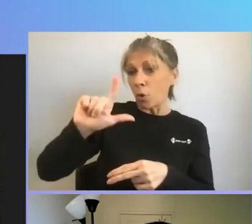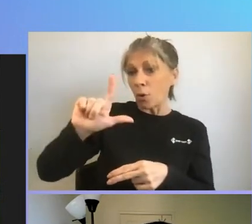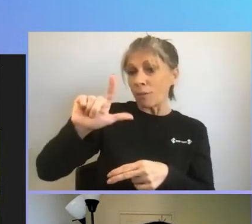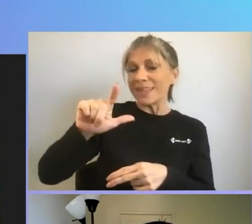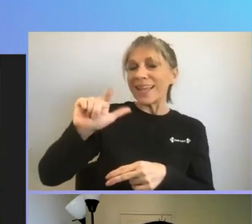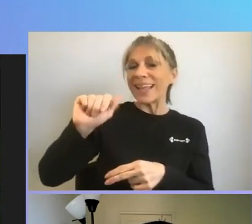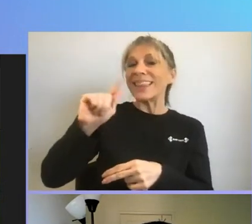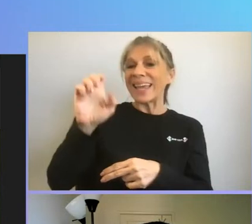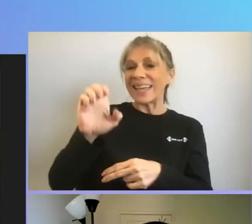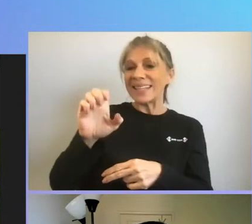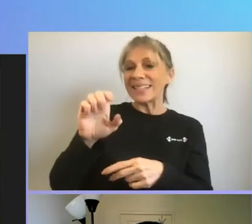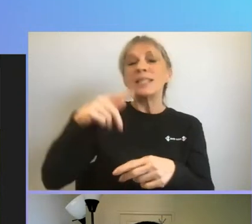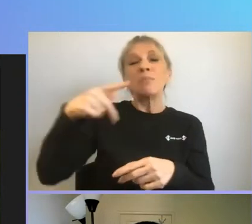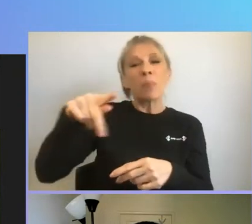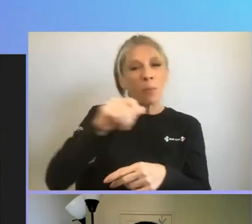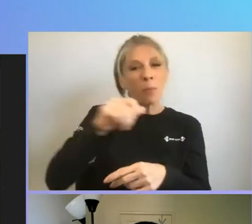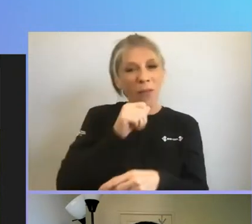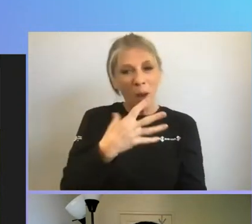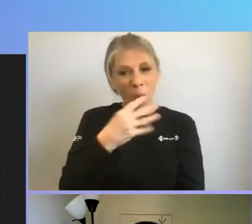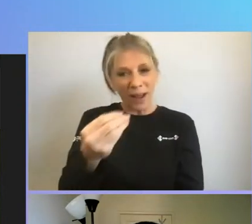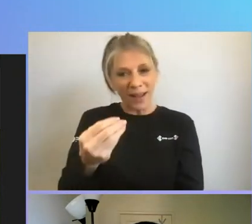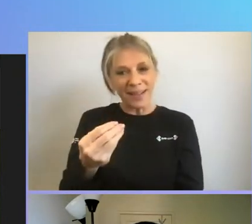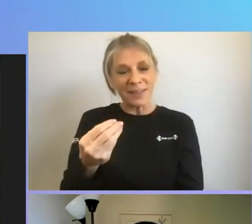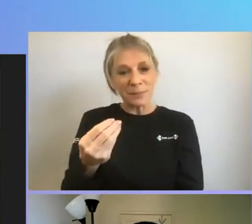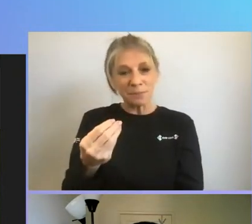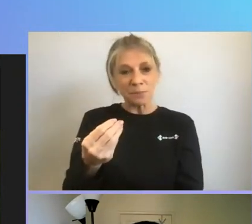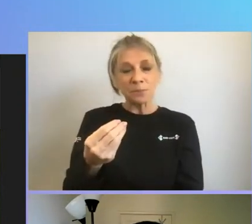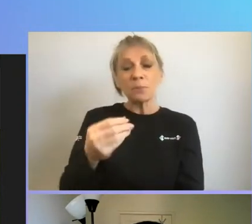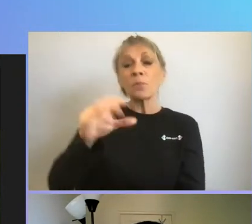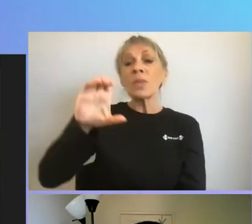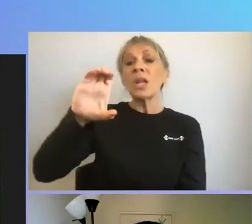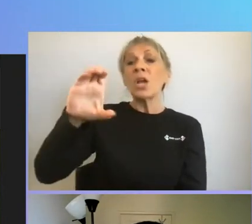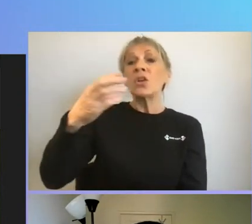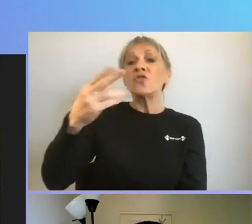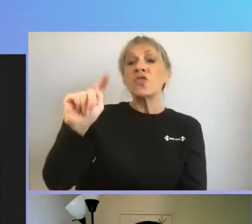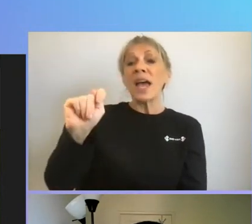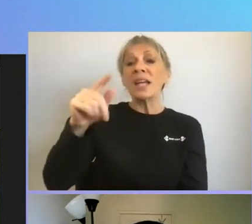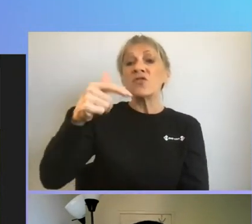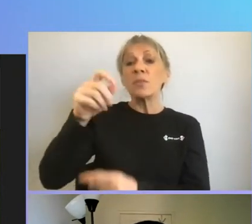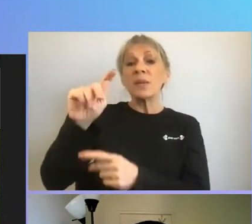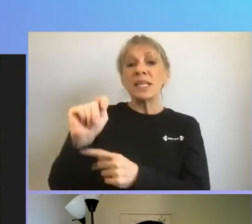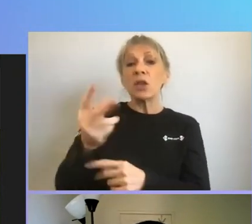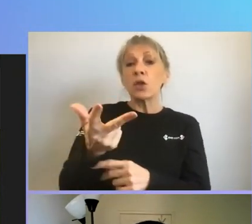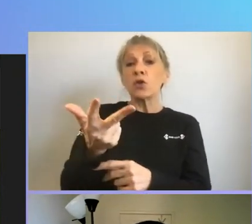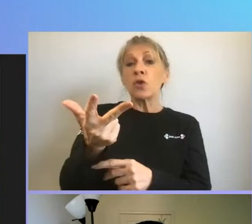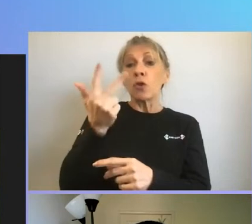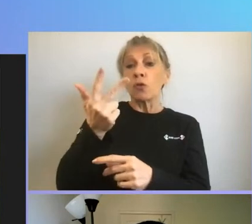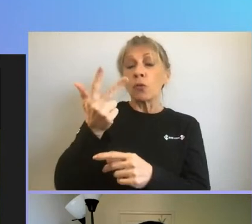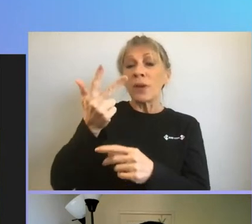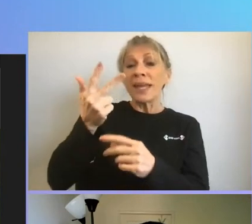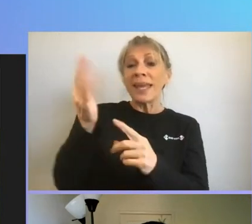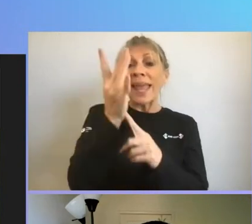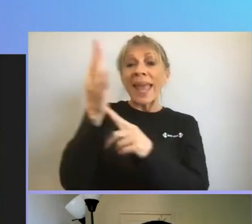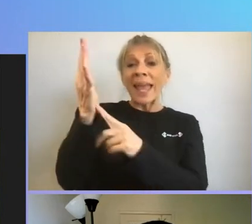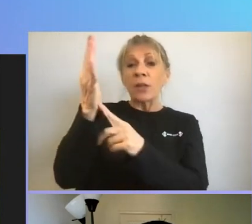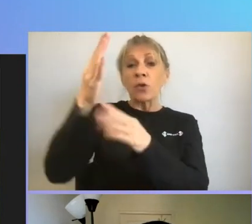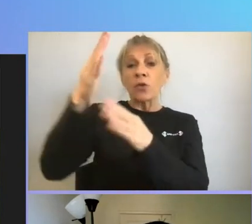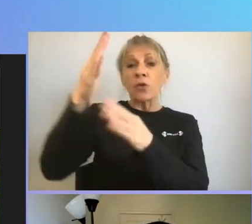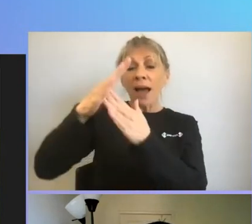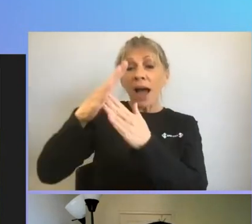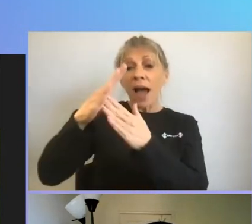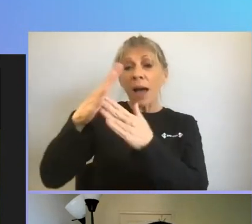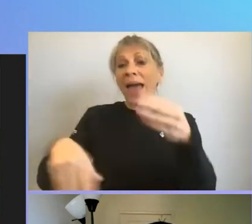it's purple, not white. And ChatGPT went on to say there are 3 lit candles on top, adding to the celebratory